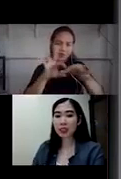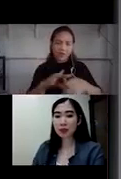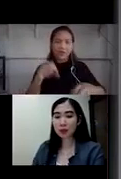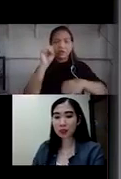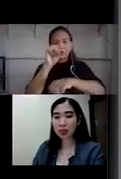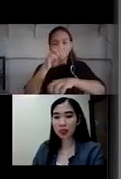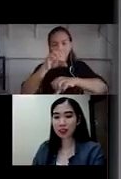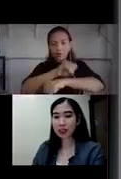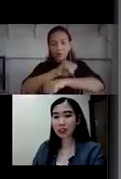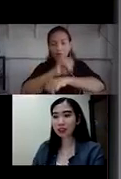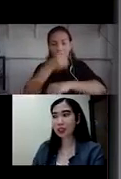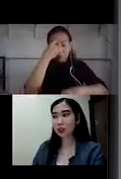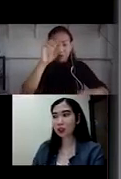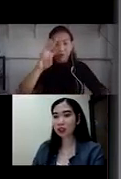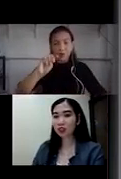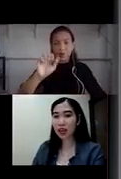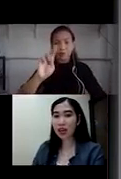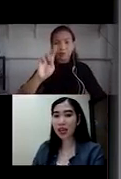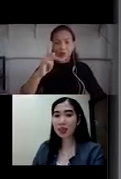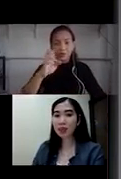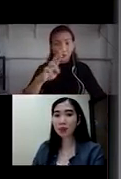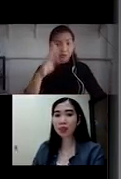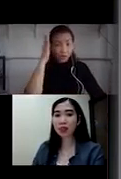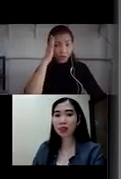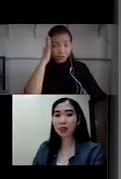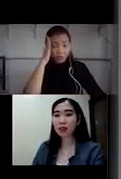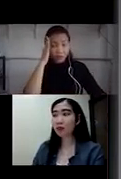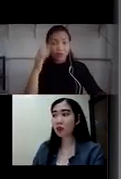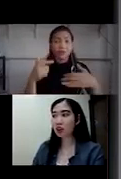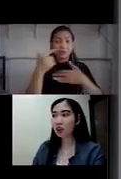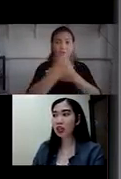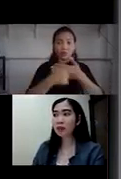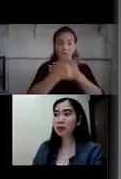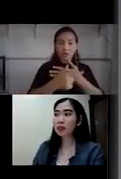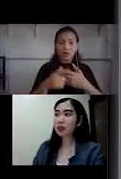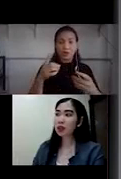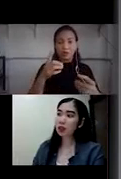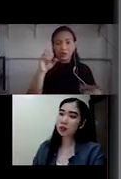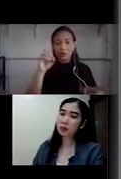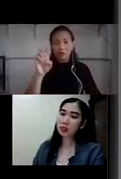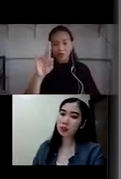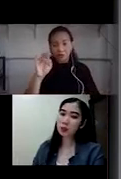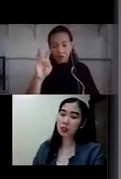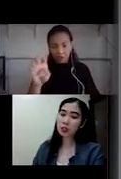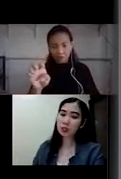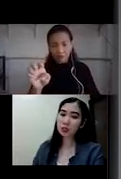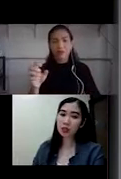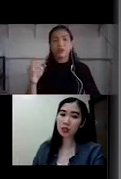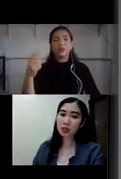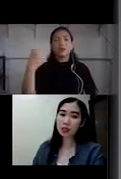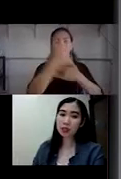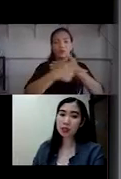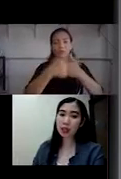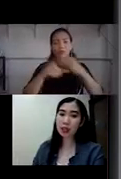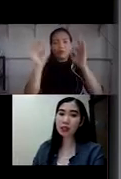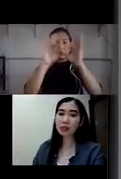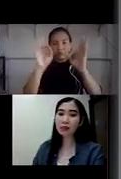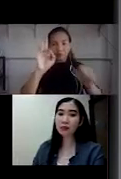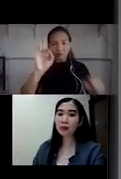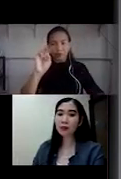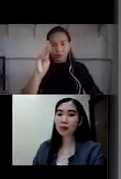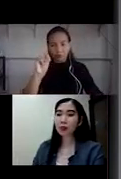familiar naman po tayo, no? Dito sa Google Drive, Google Form, this one is Google